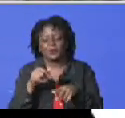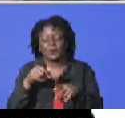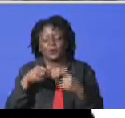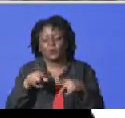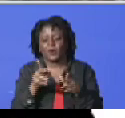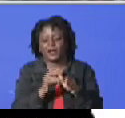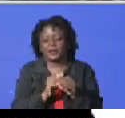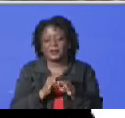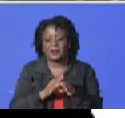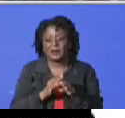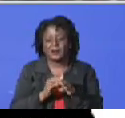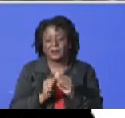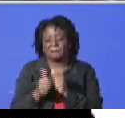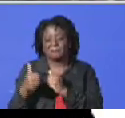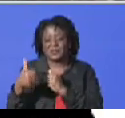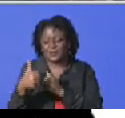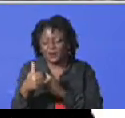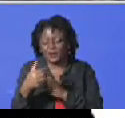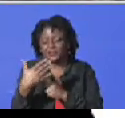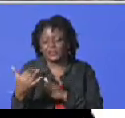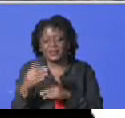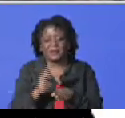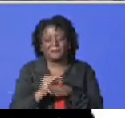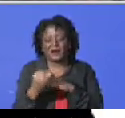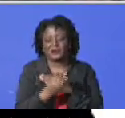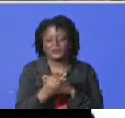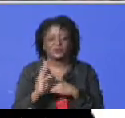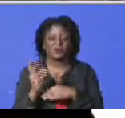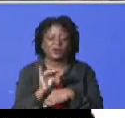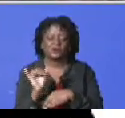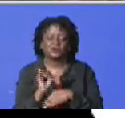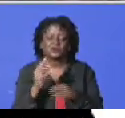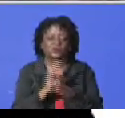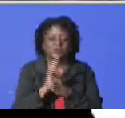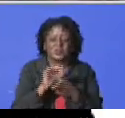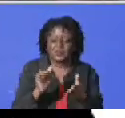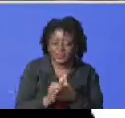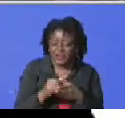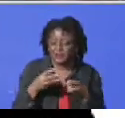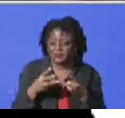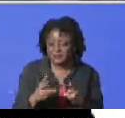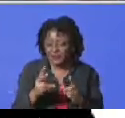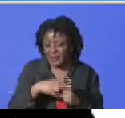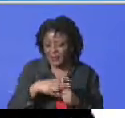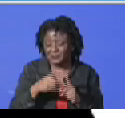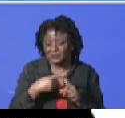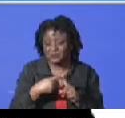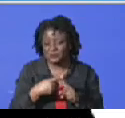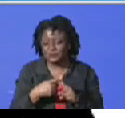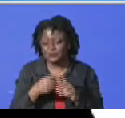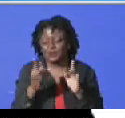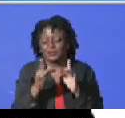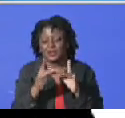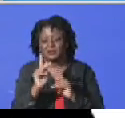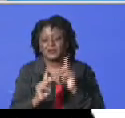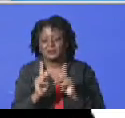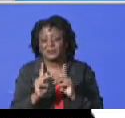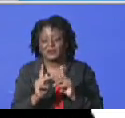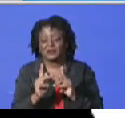They have, though, we are also using that mechanism to reach out to individuals being